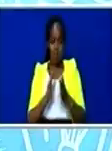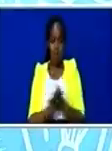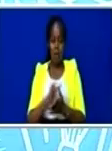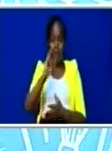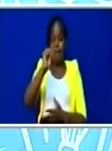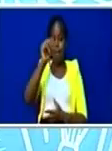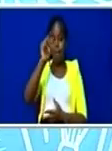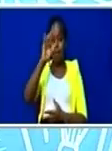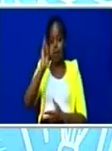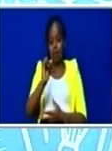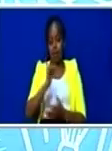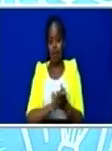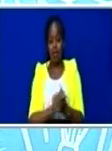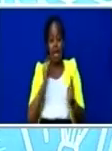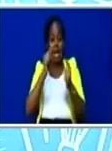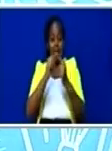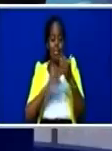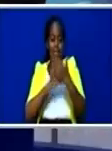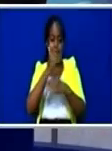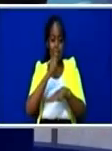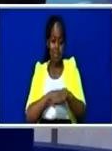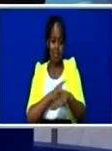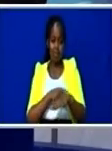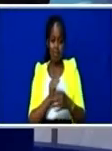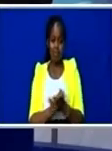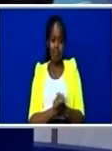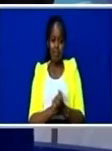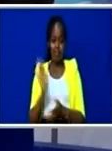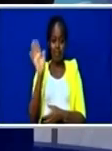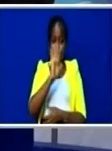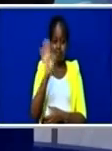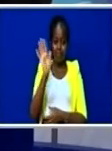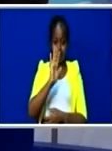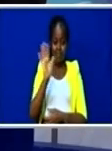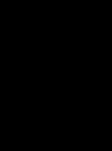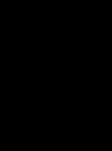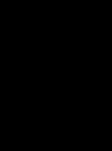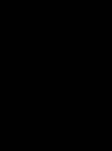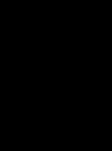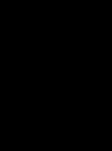Mary Kamau. So until next time. Goodbye. Bye.